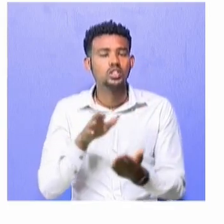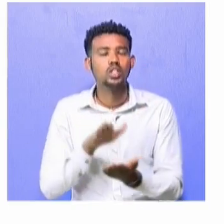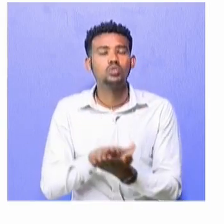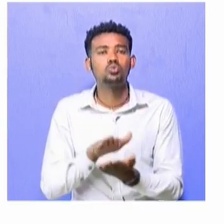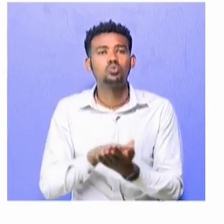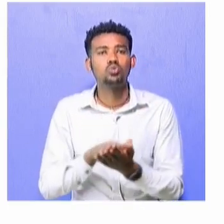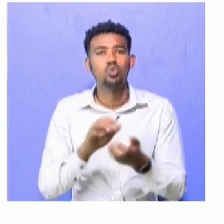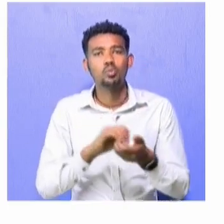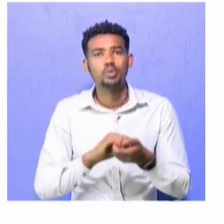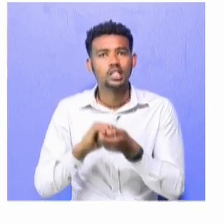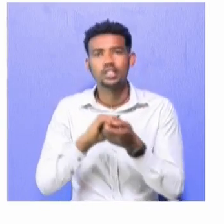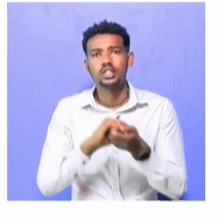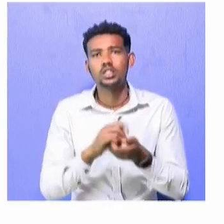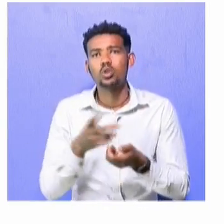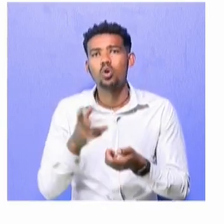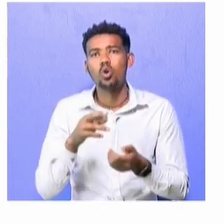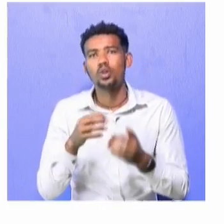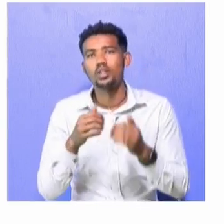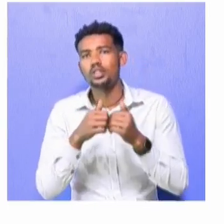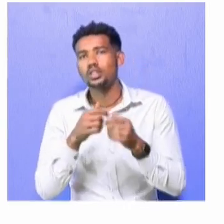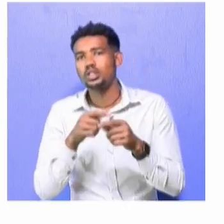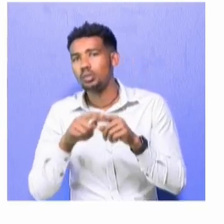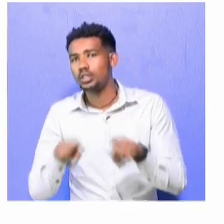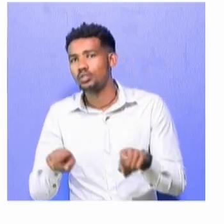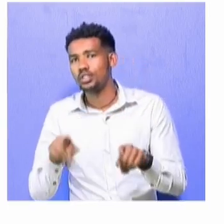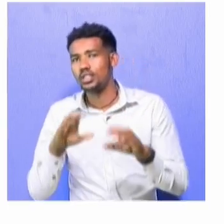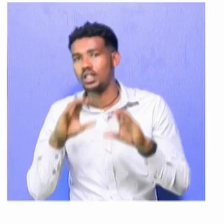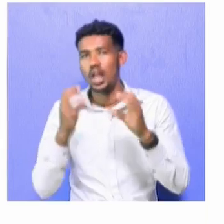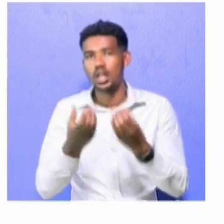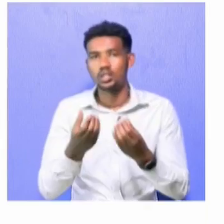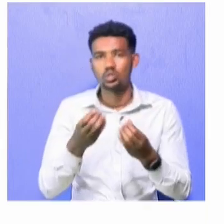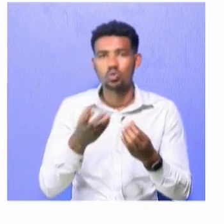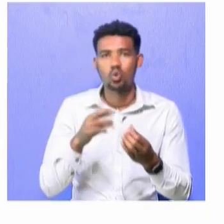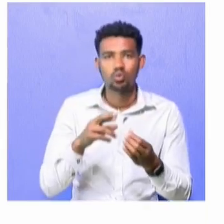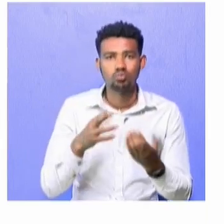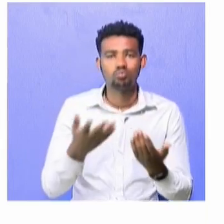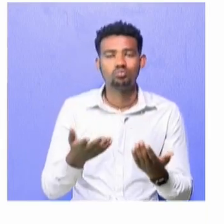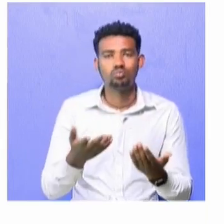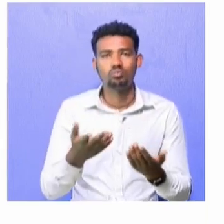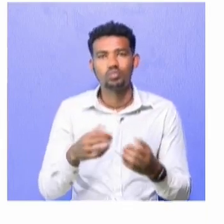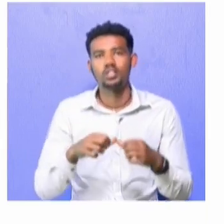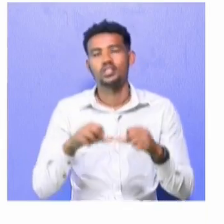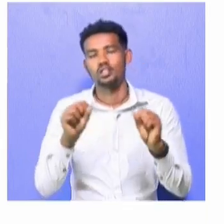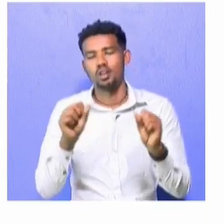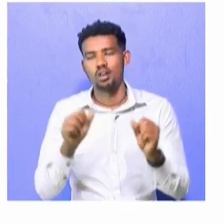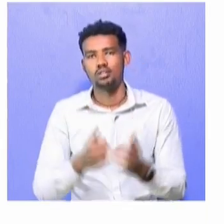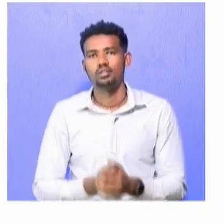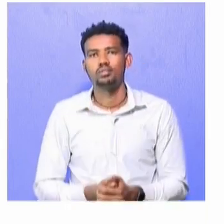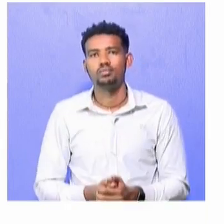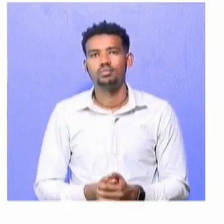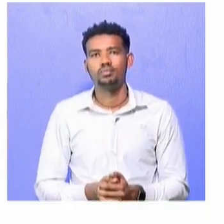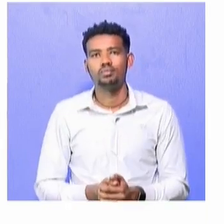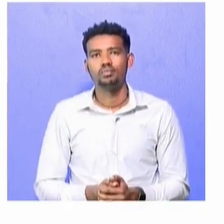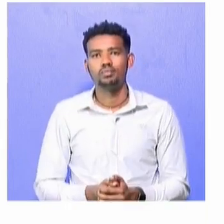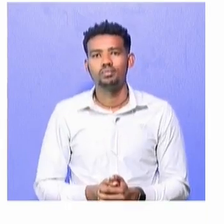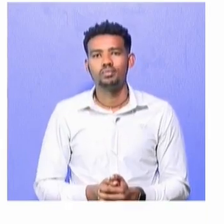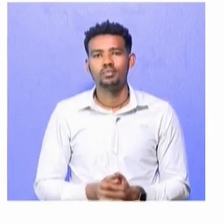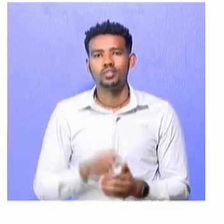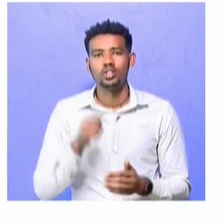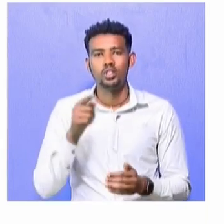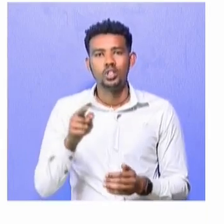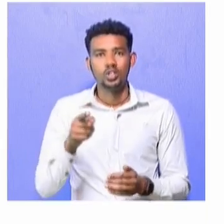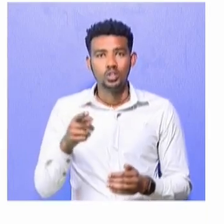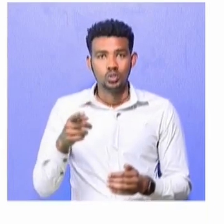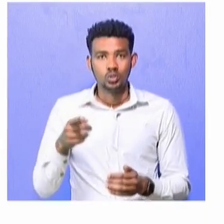communities or specific classrooms or grades, etc. So you should